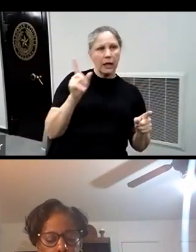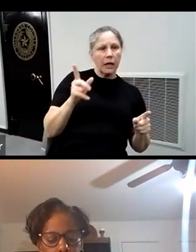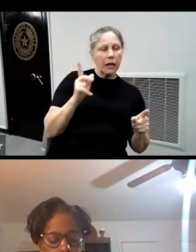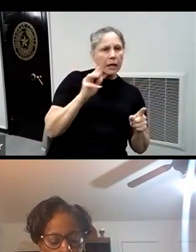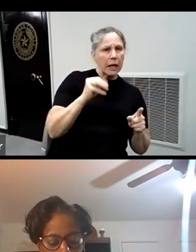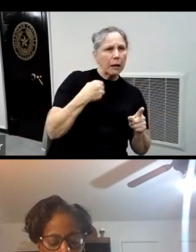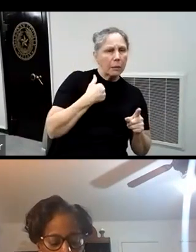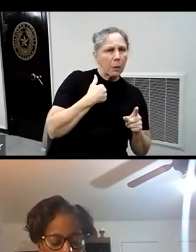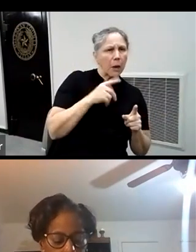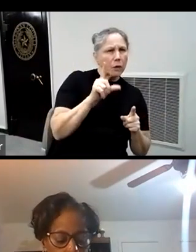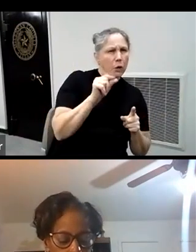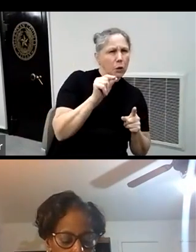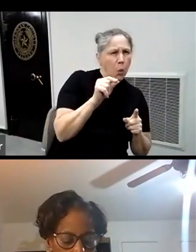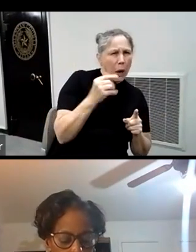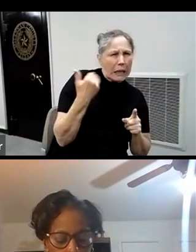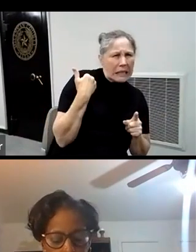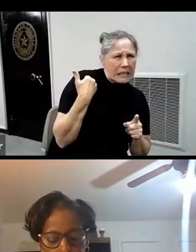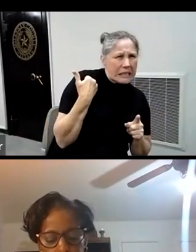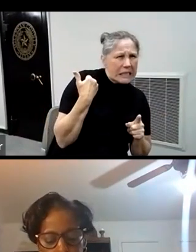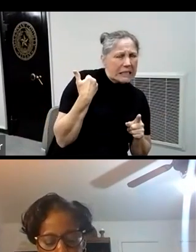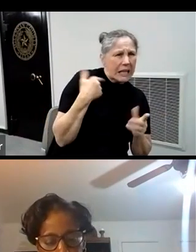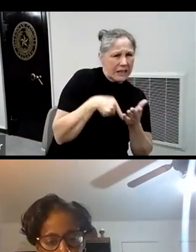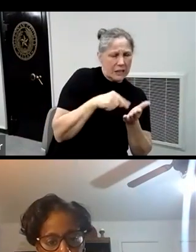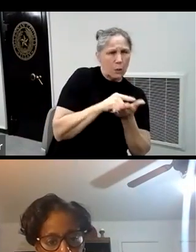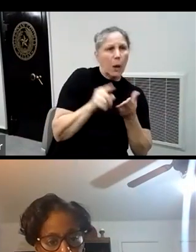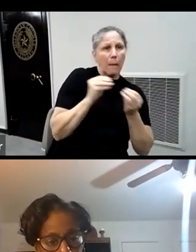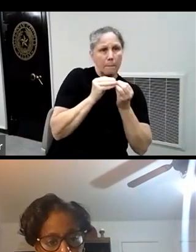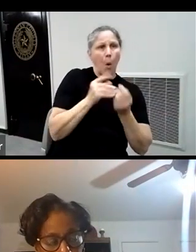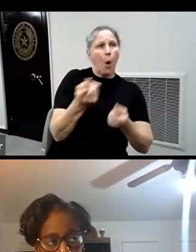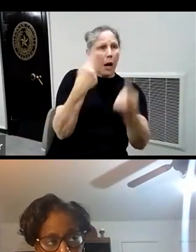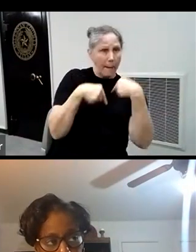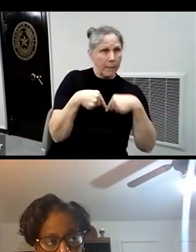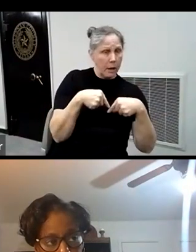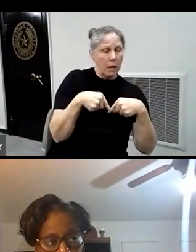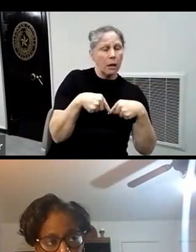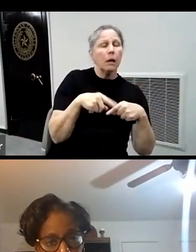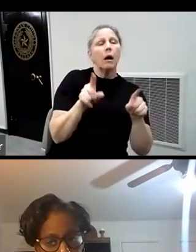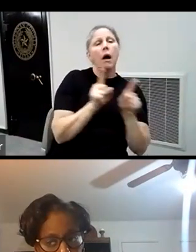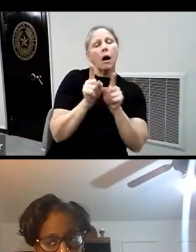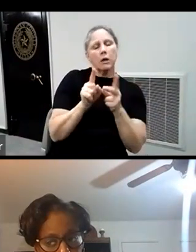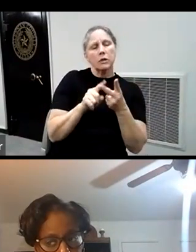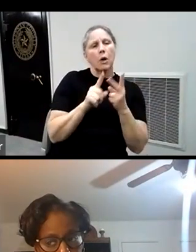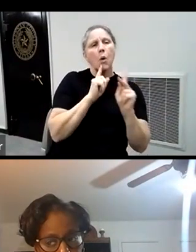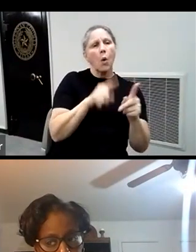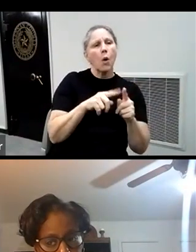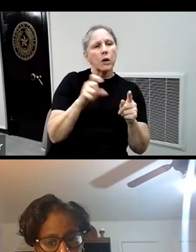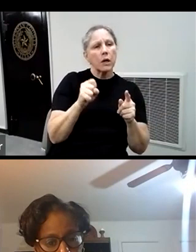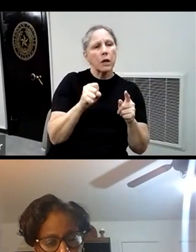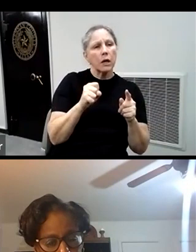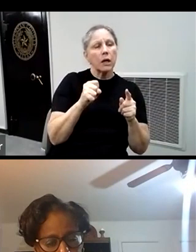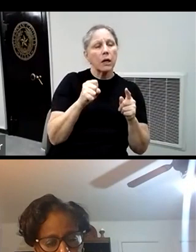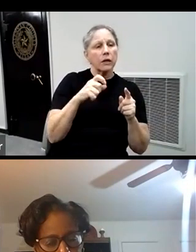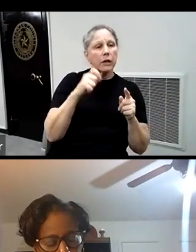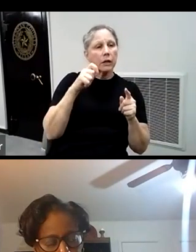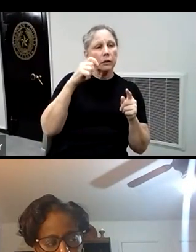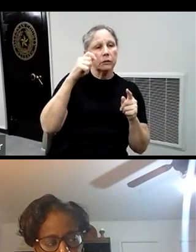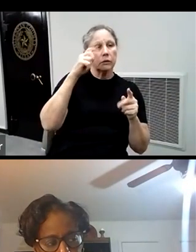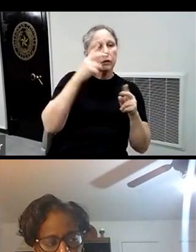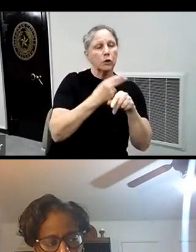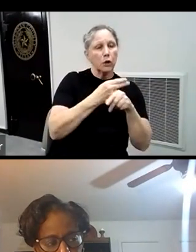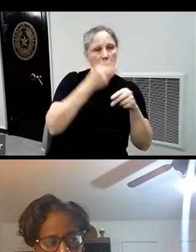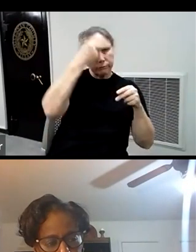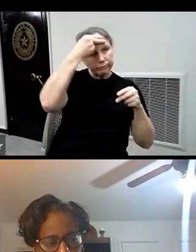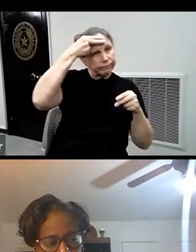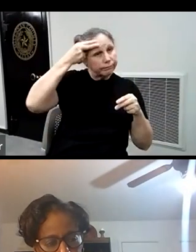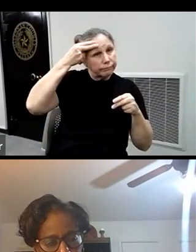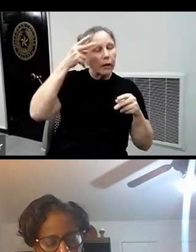got 20 in at the earlier this week, and there's more on order. We've also ordered some of the temporal thermometers that can be used as